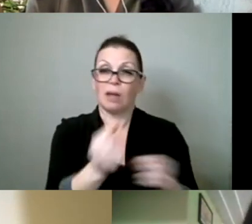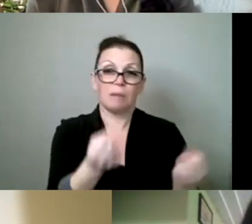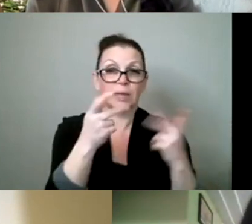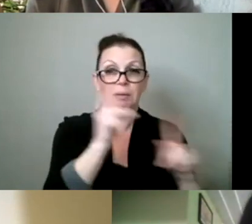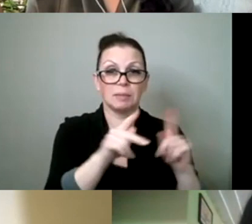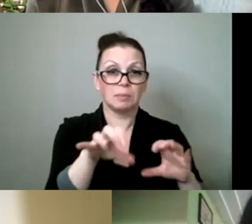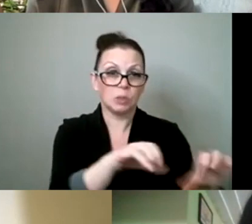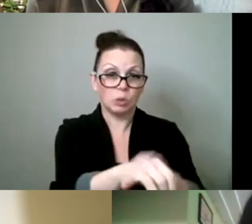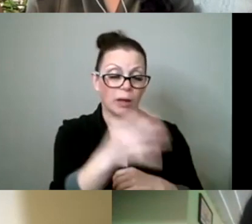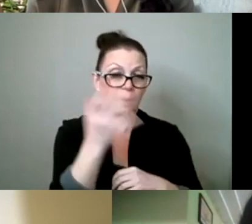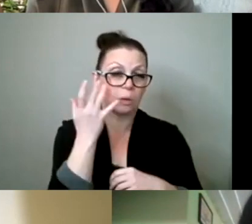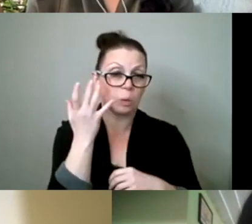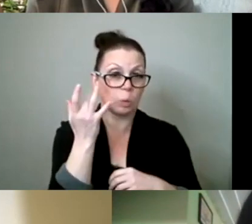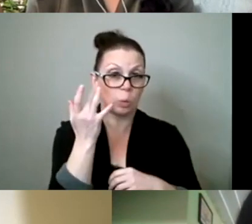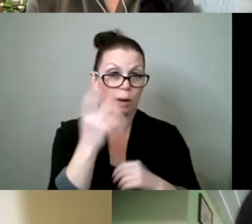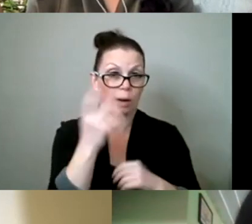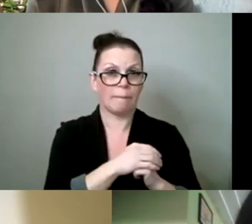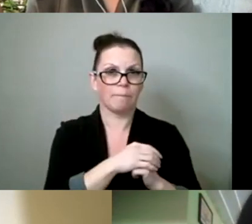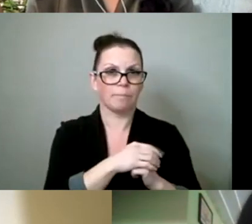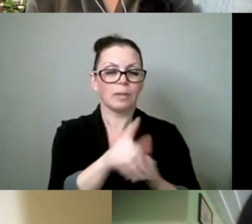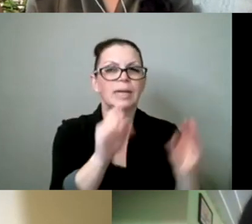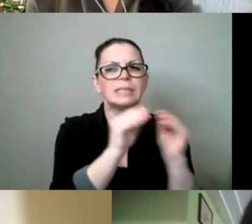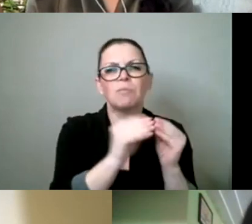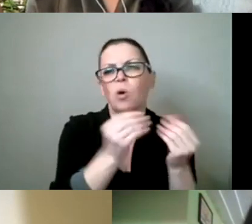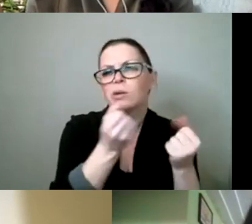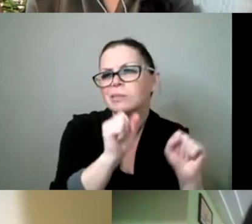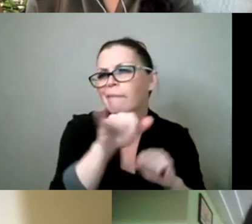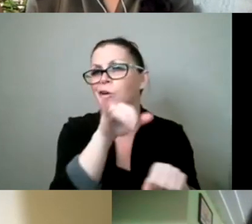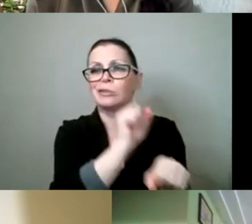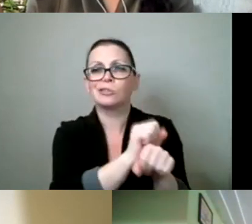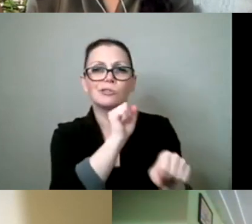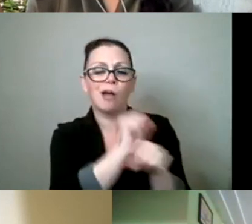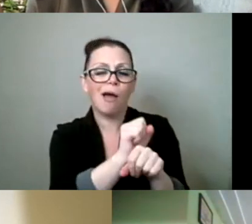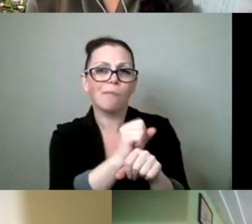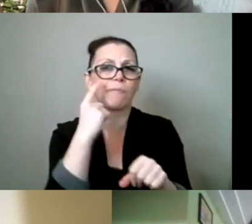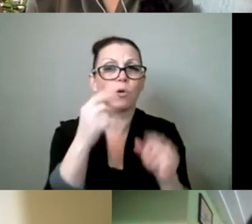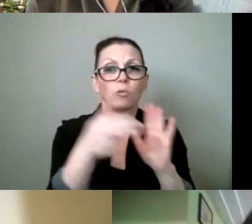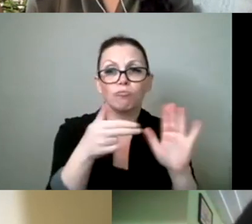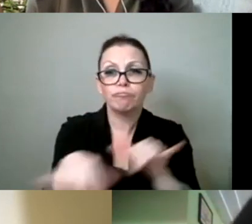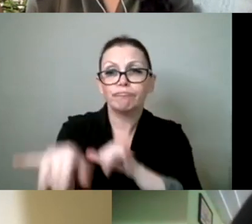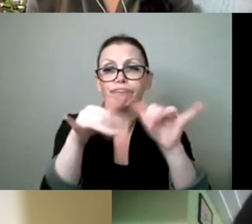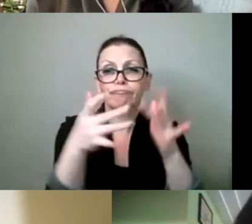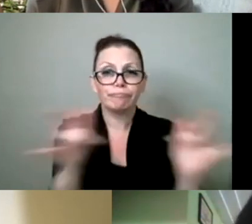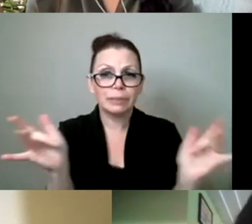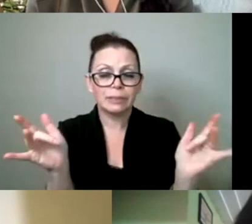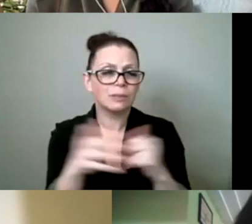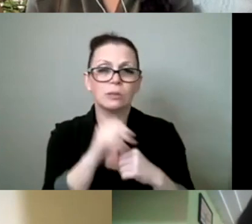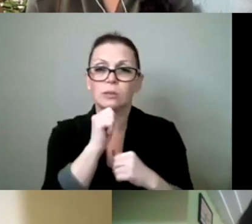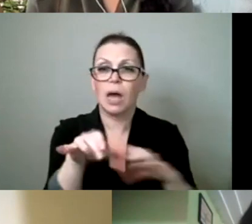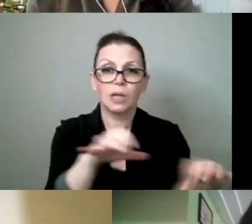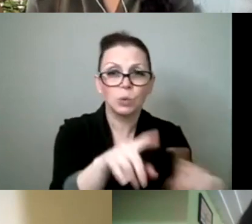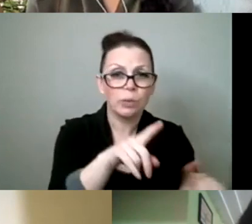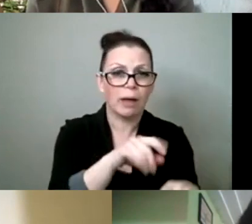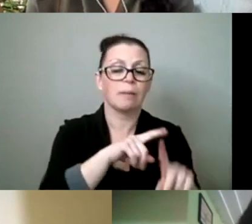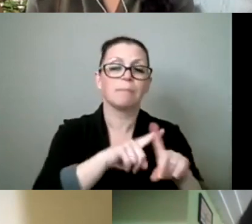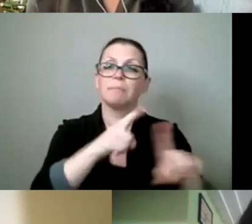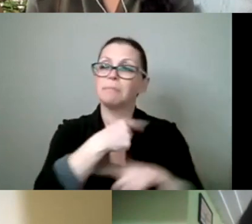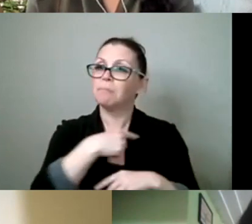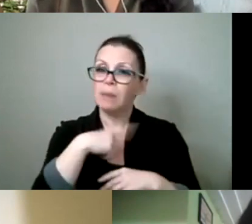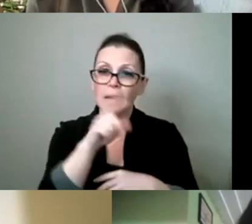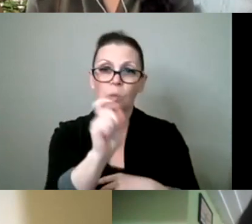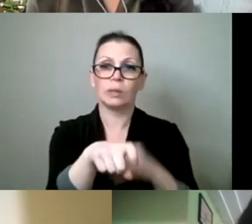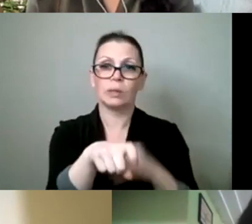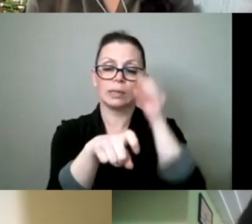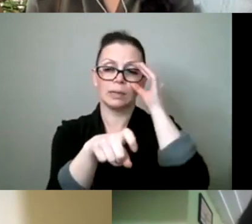known quantity is safer for your job, for your reputation and all of that. But